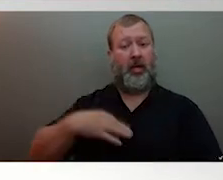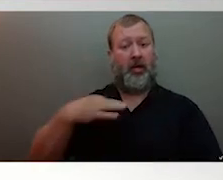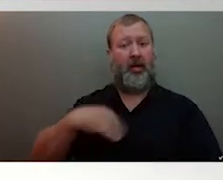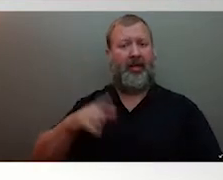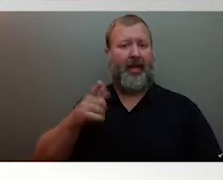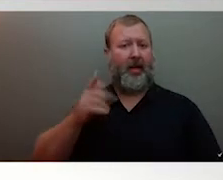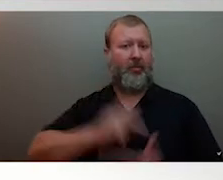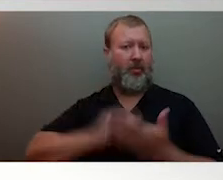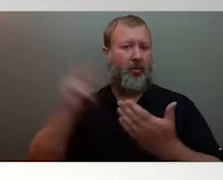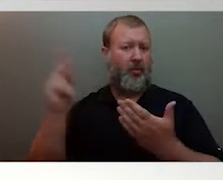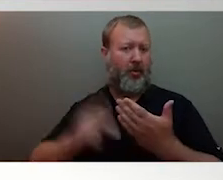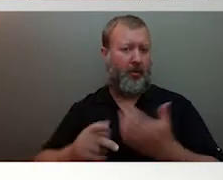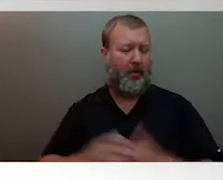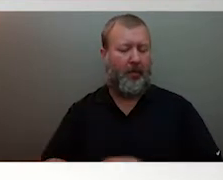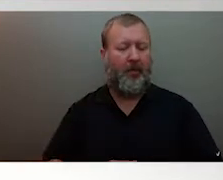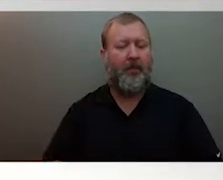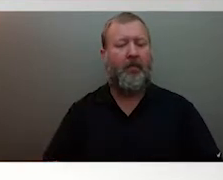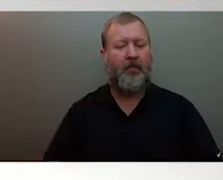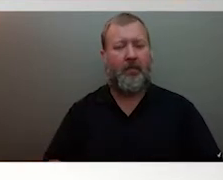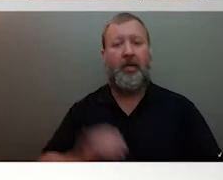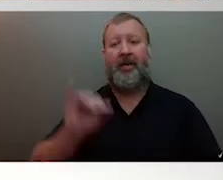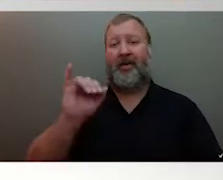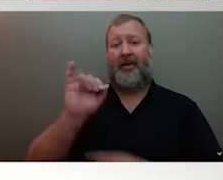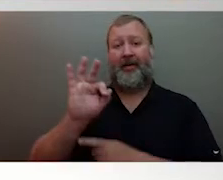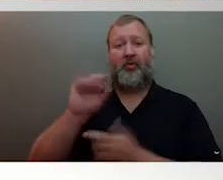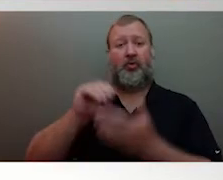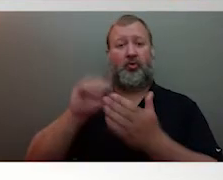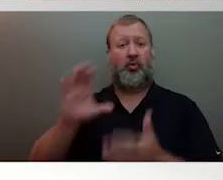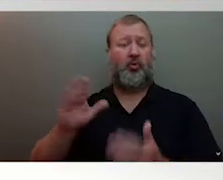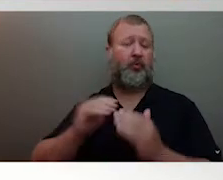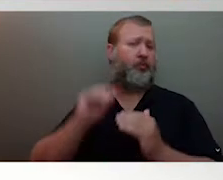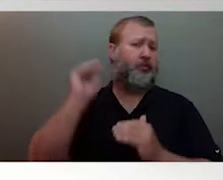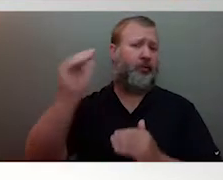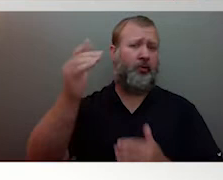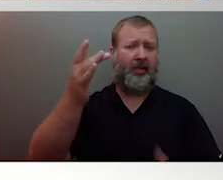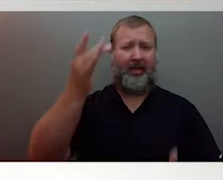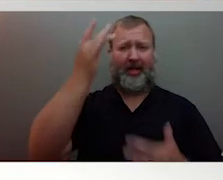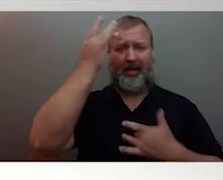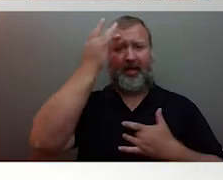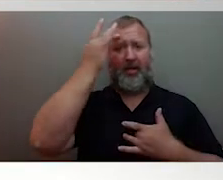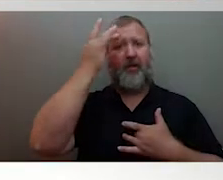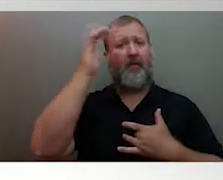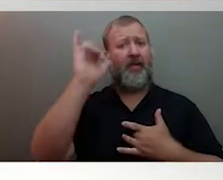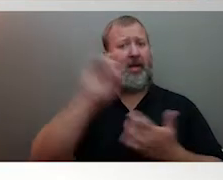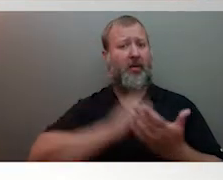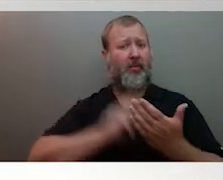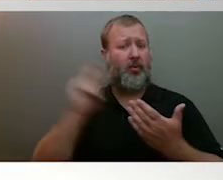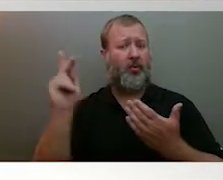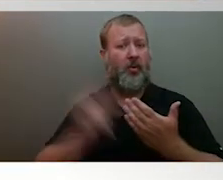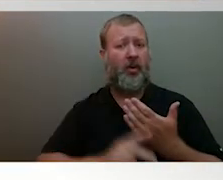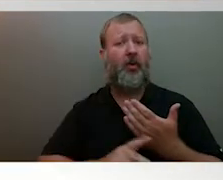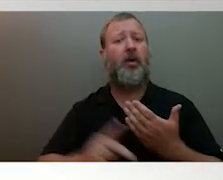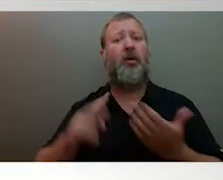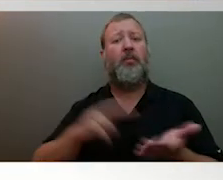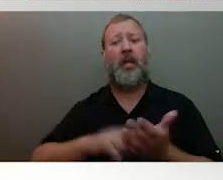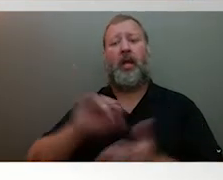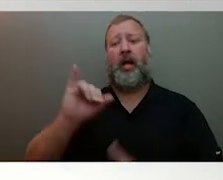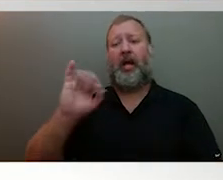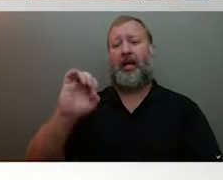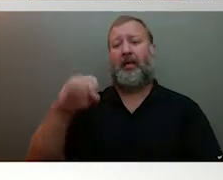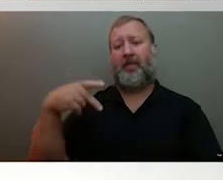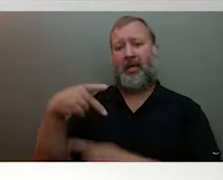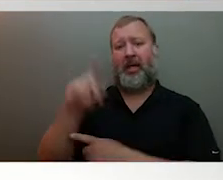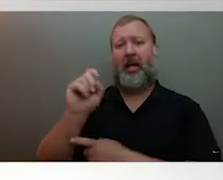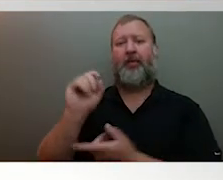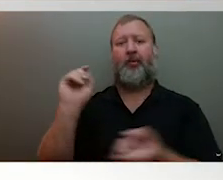instructional program. So if a student is too ill to benefit from an instructional program, then the IEP team would need